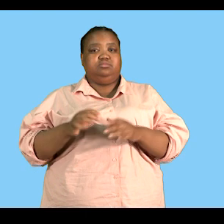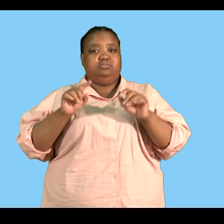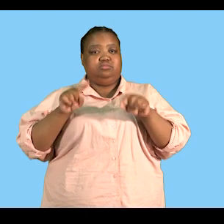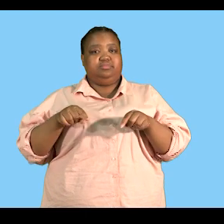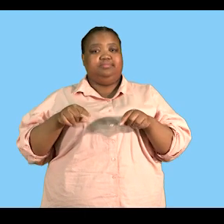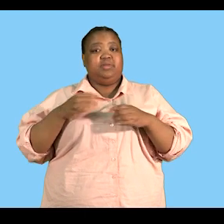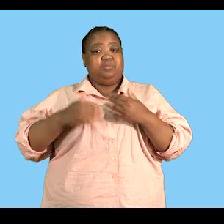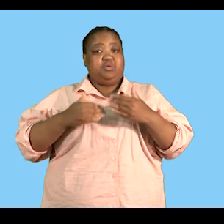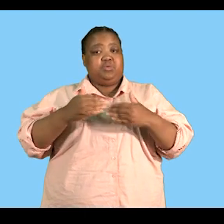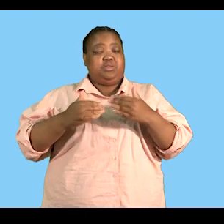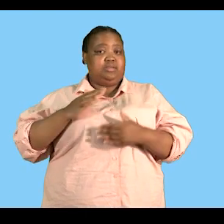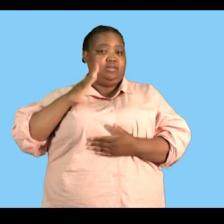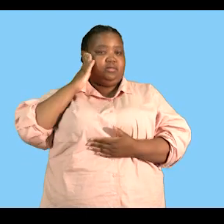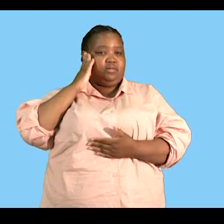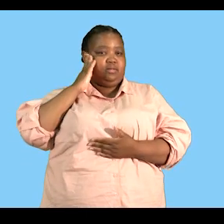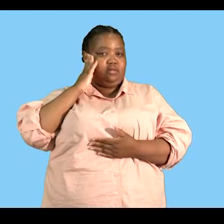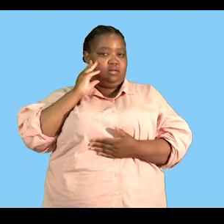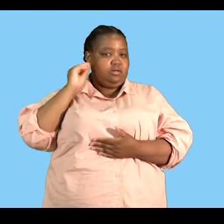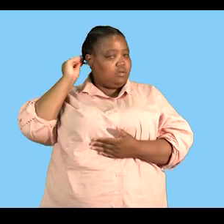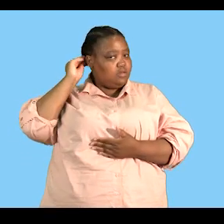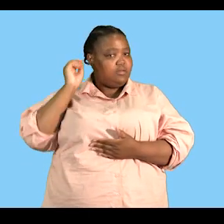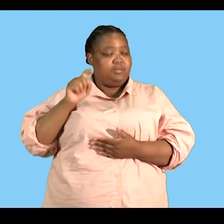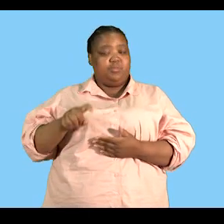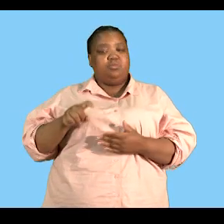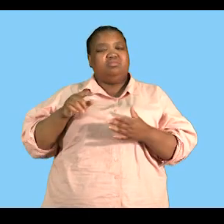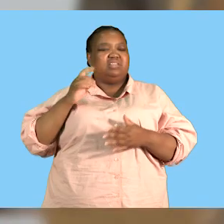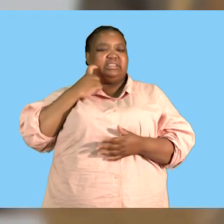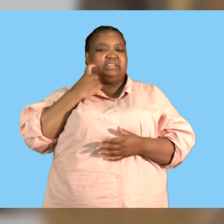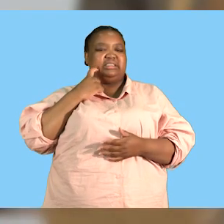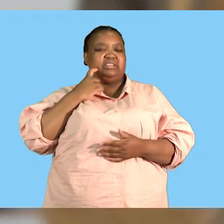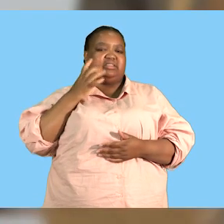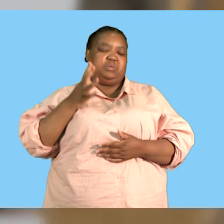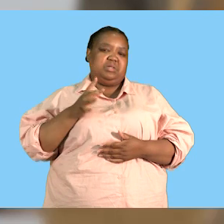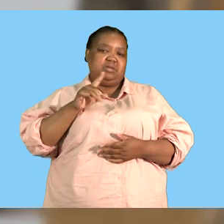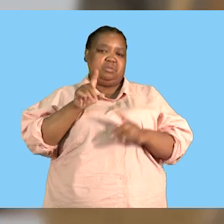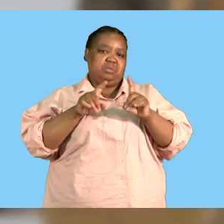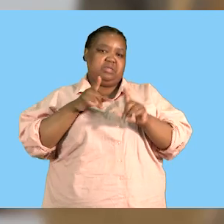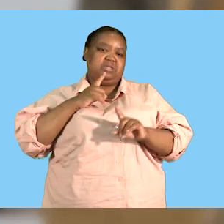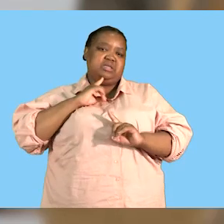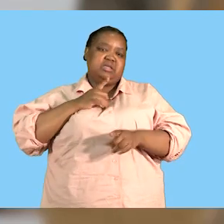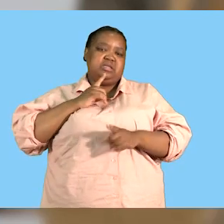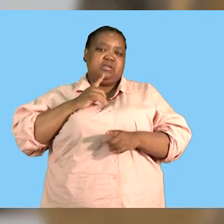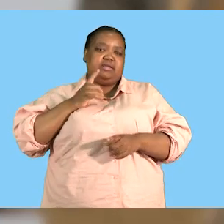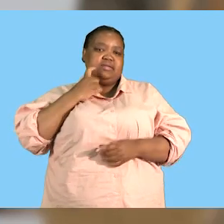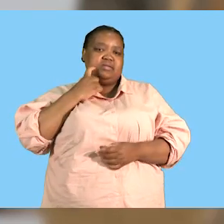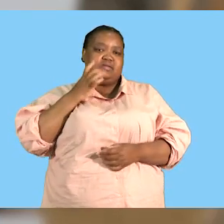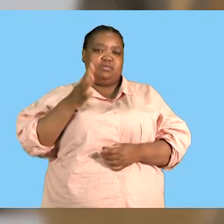know this by heart, because that will make it for you much easier to do the question.